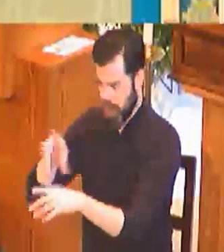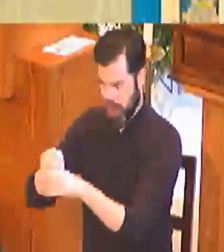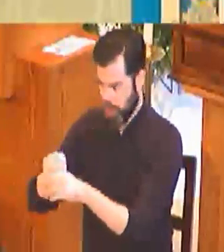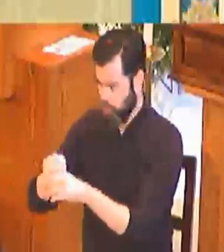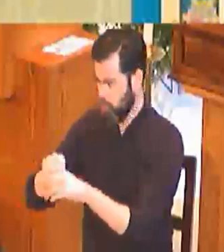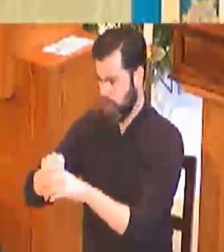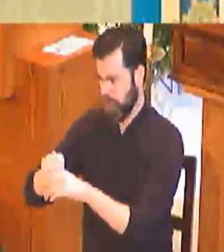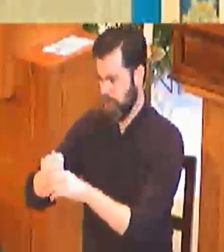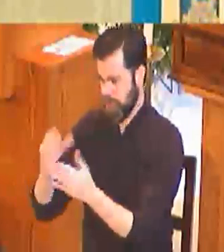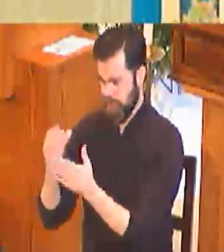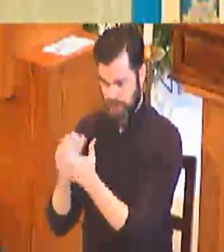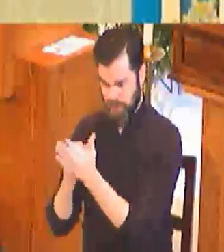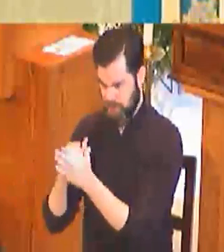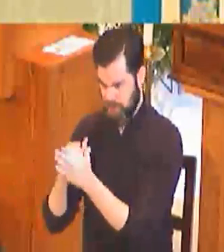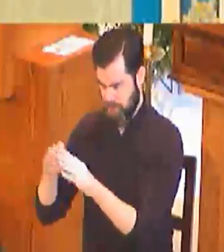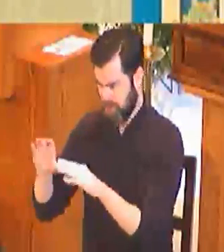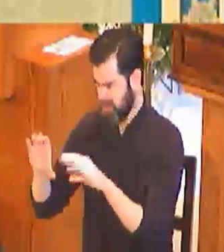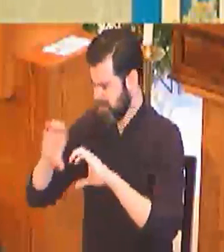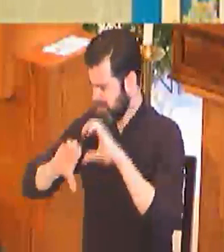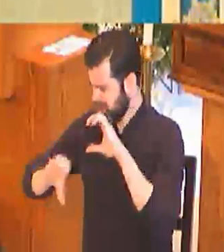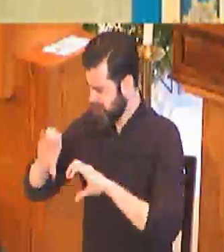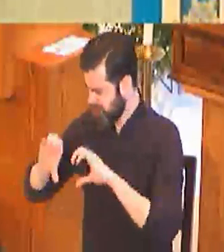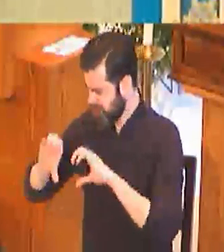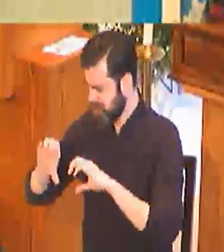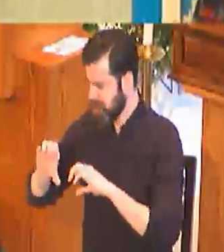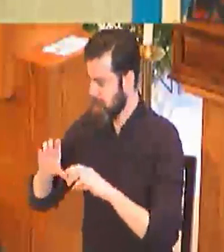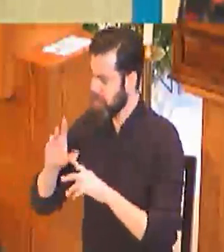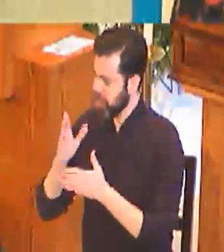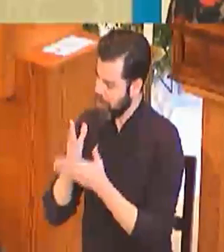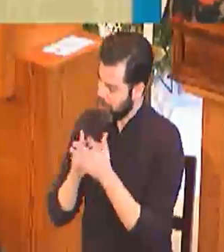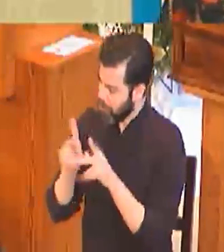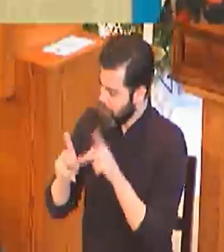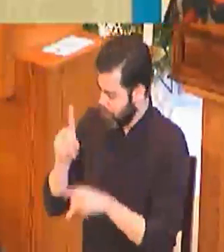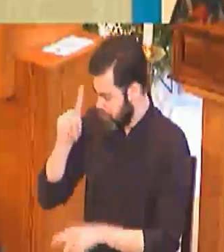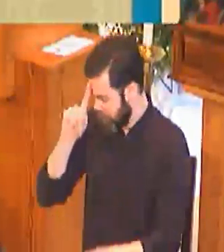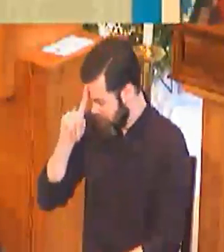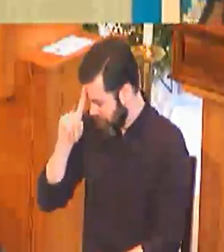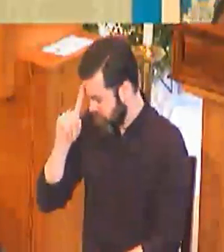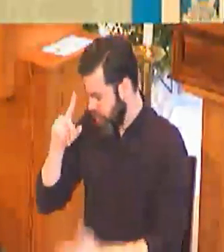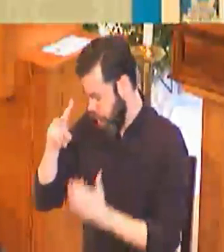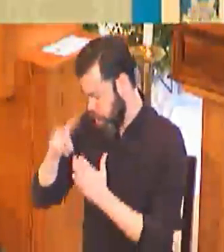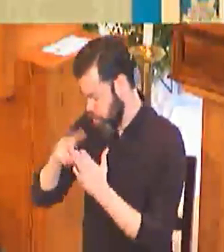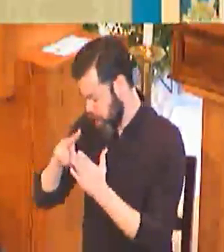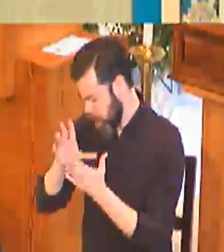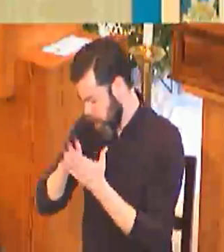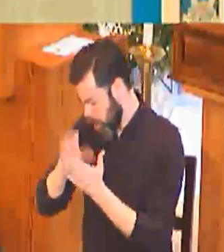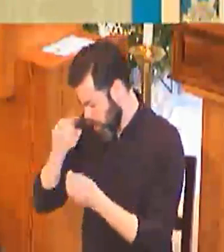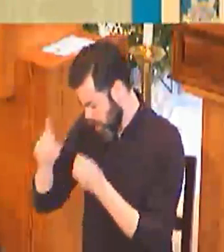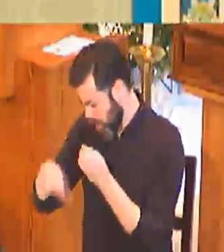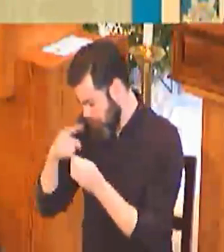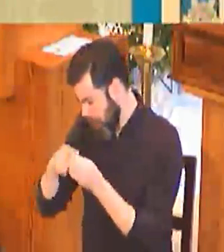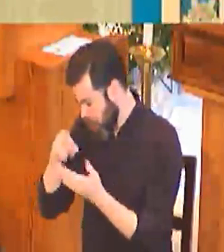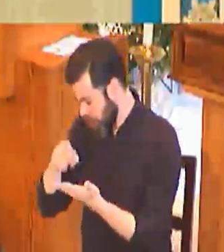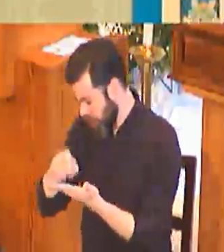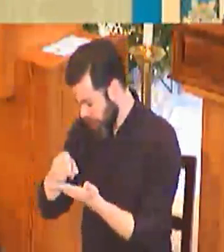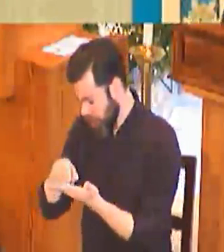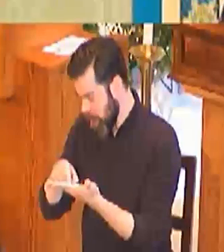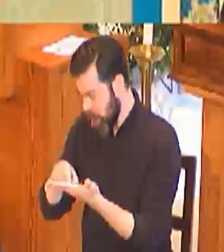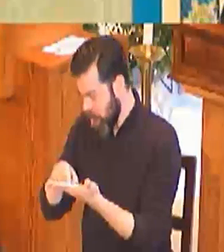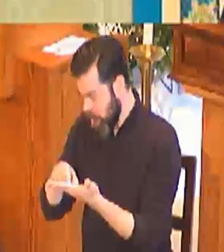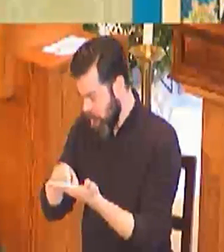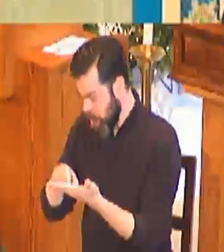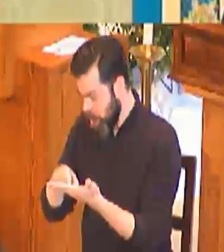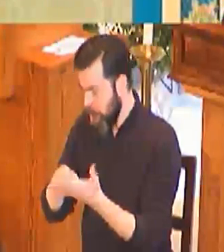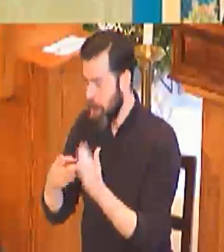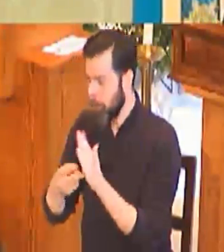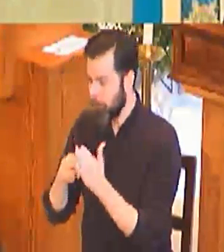causing people to experience chemicalization. Well, thankfully, we as a movement woke up. And we woke up to the